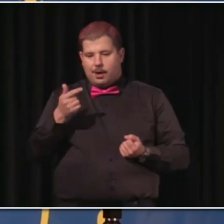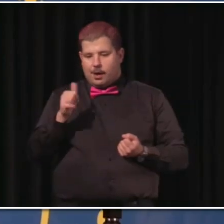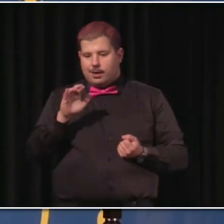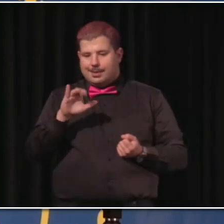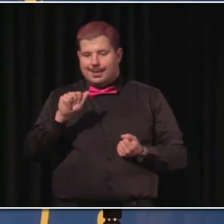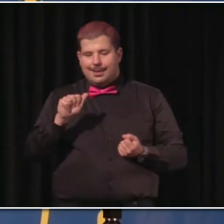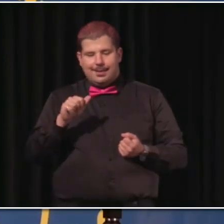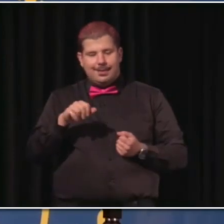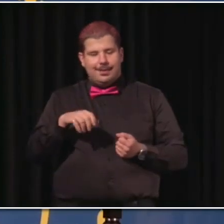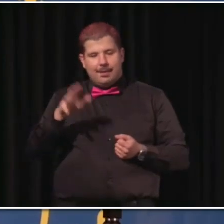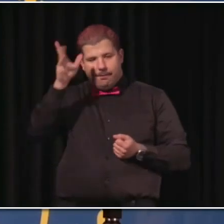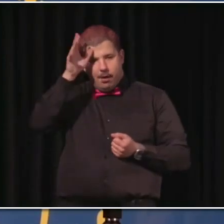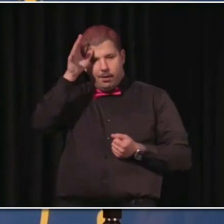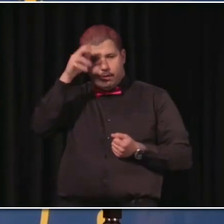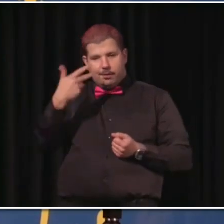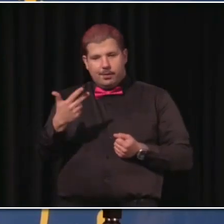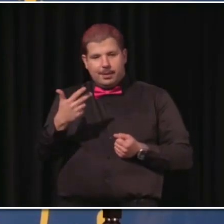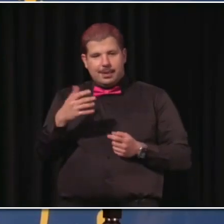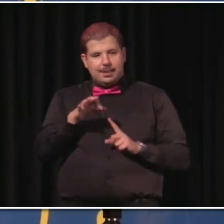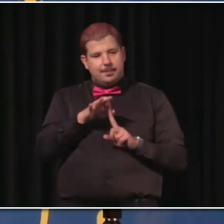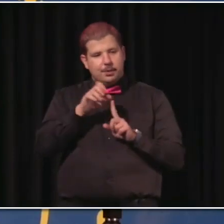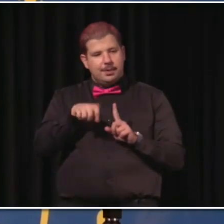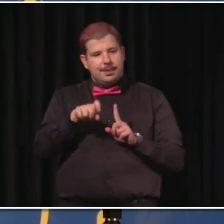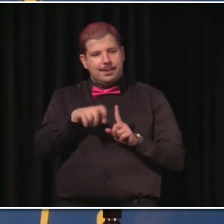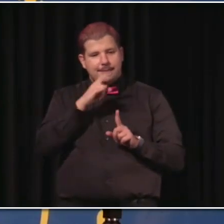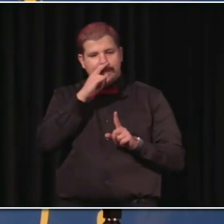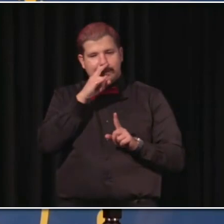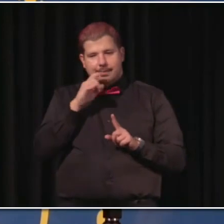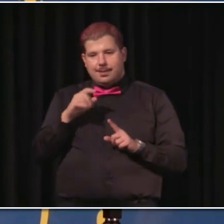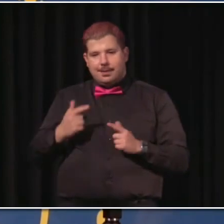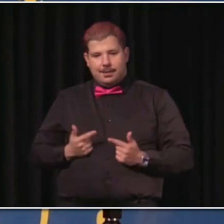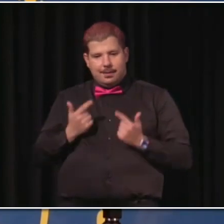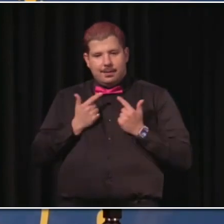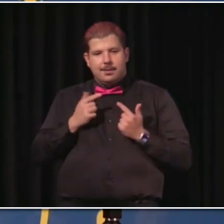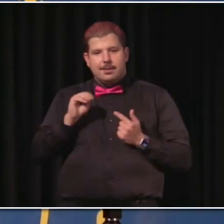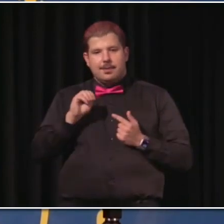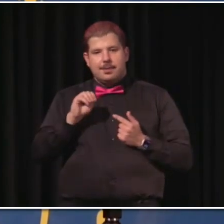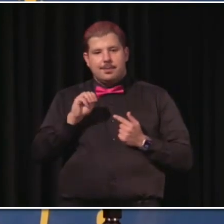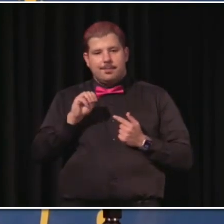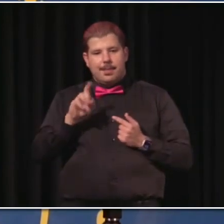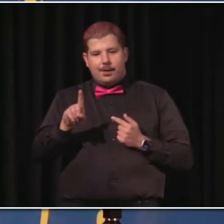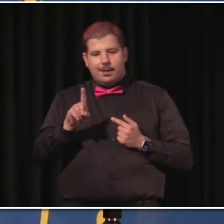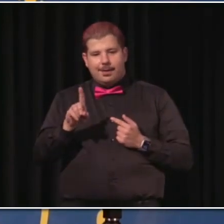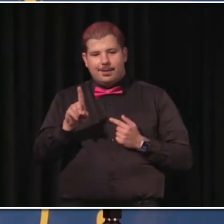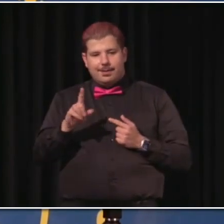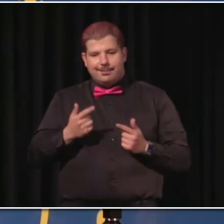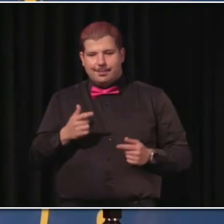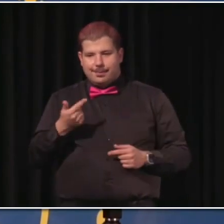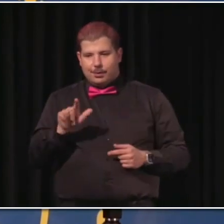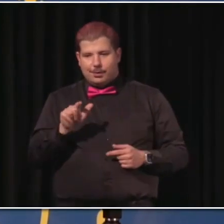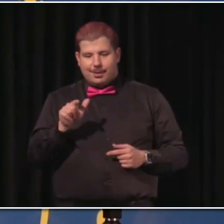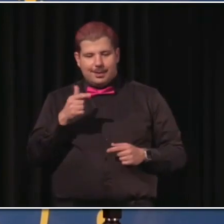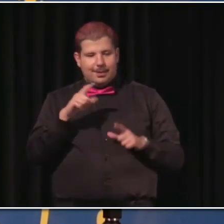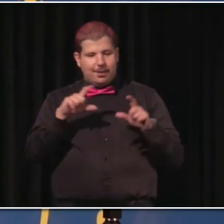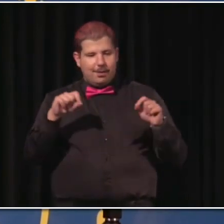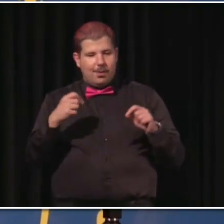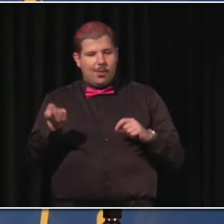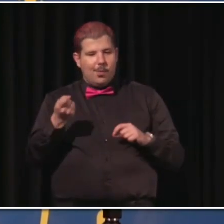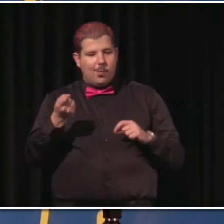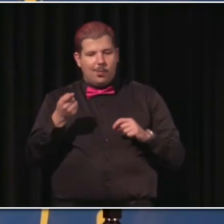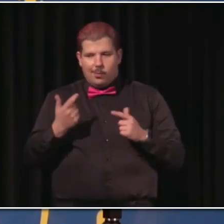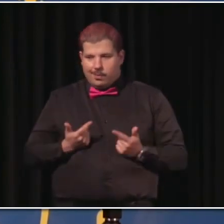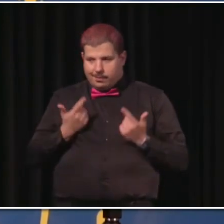needs kids, a Maryland resident and green card holder who had lived here for more than a